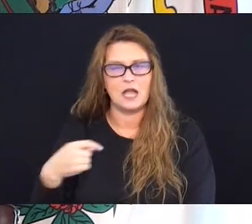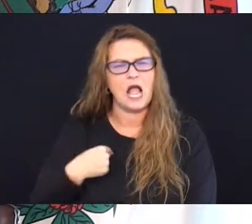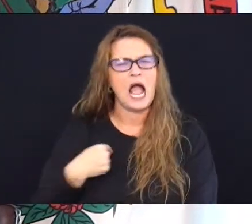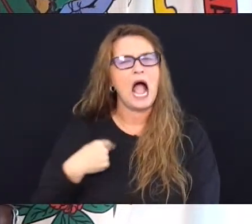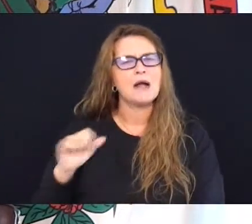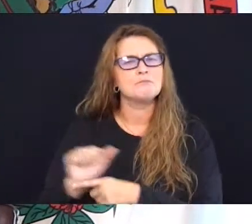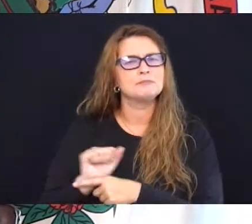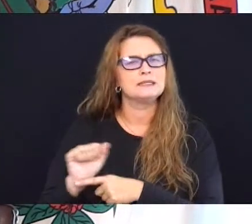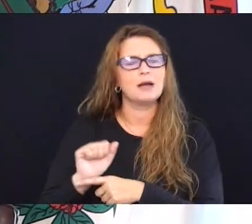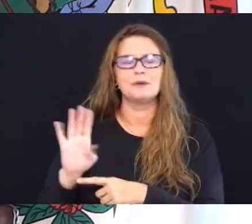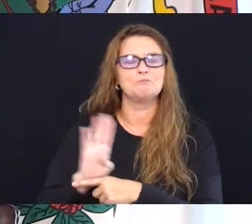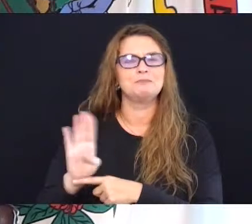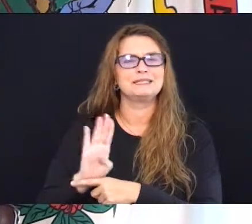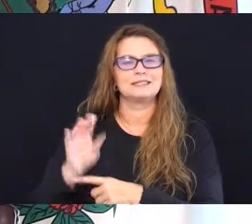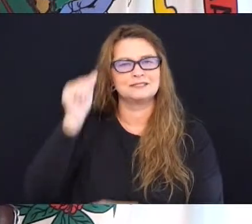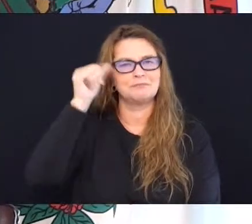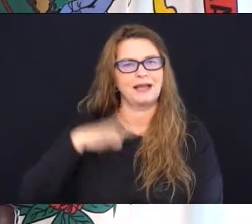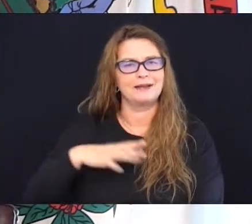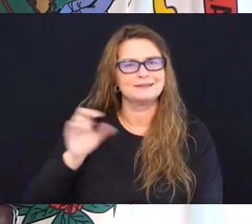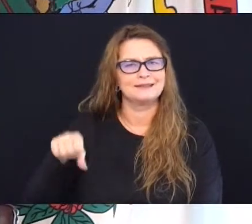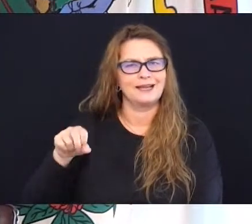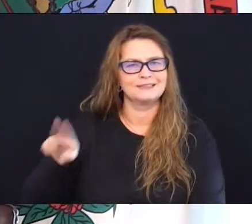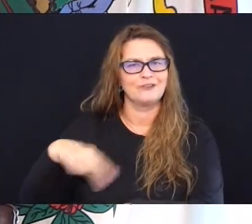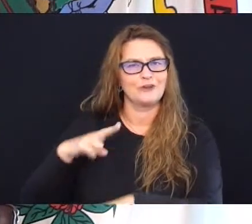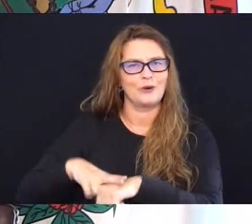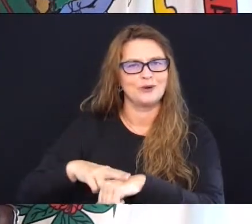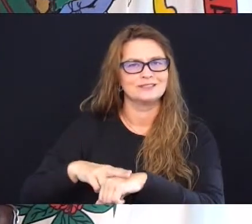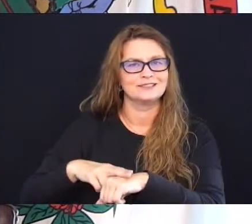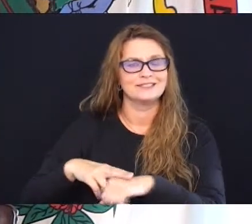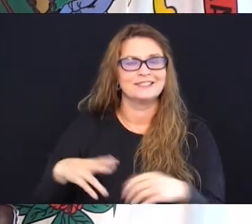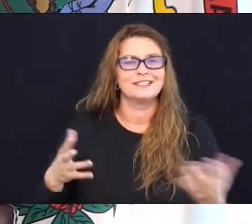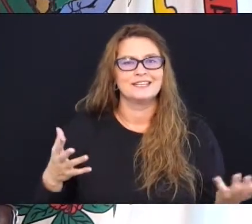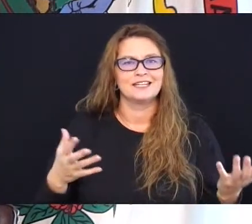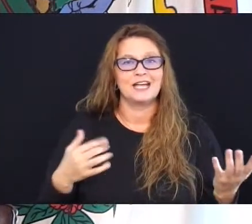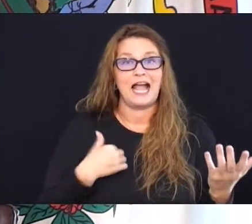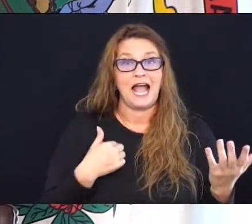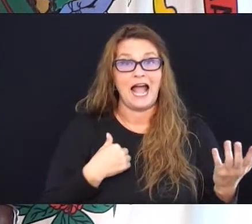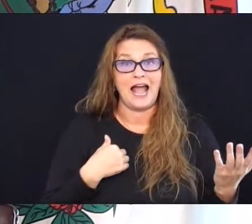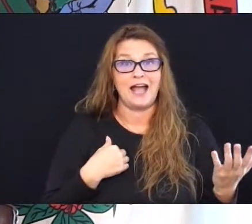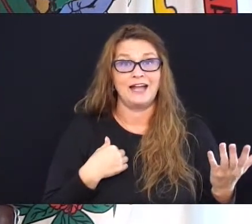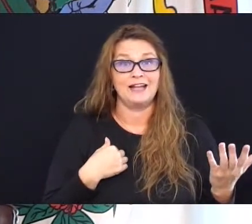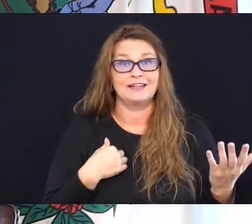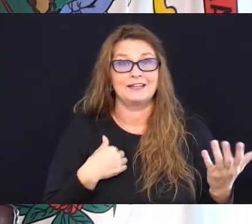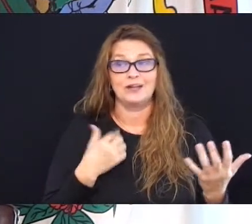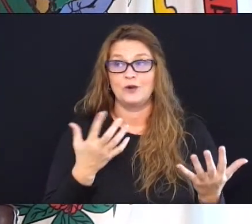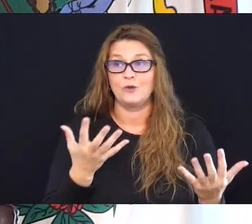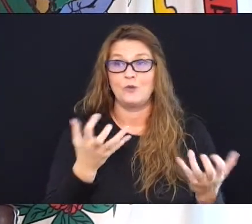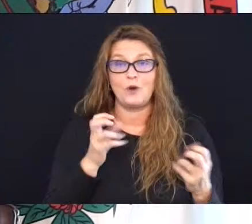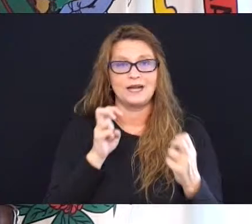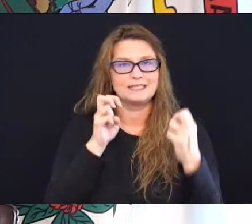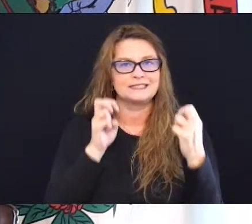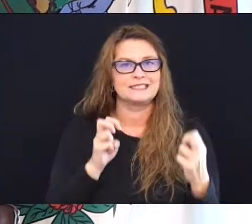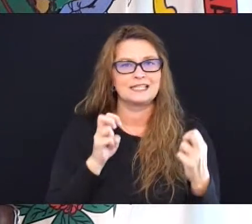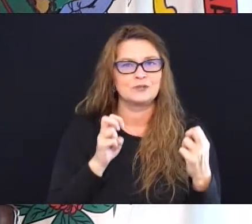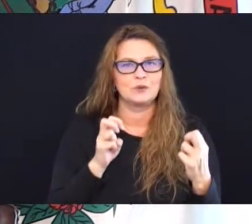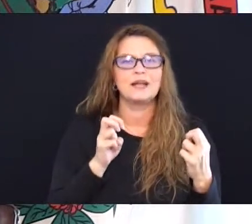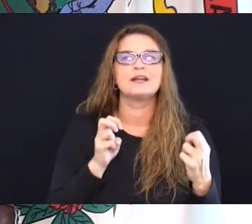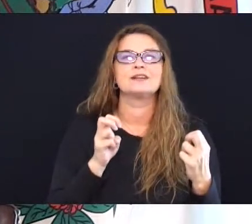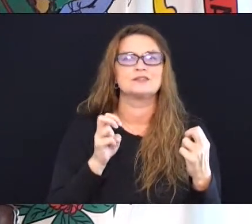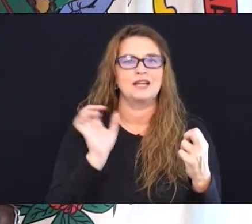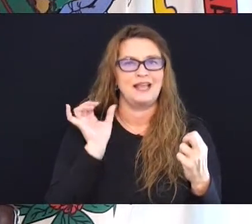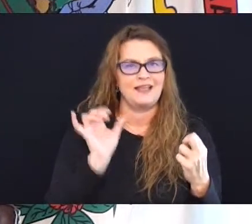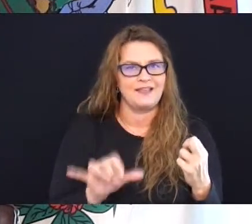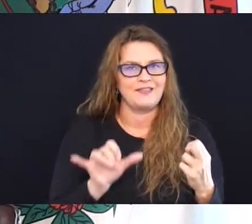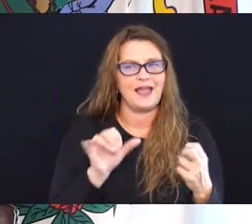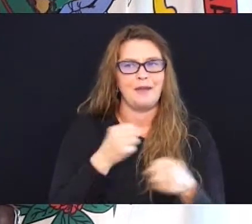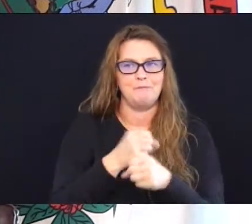a big-time business guy. And with all of that, Mark, I would tell you, if we can sit down, there is a pathway here that